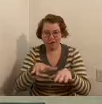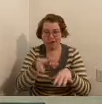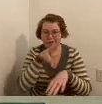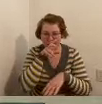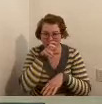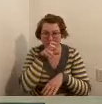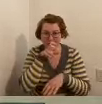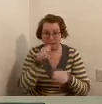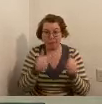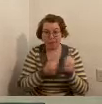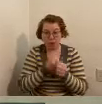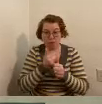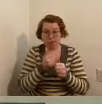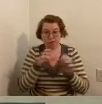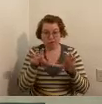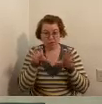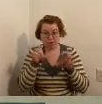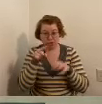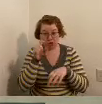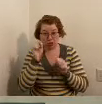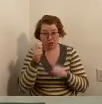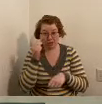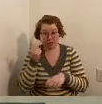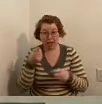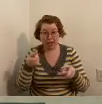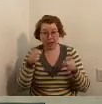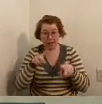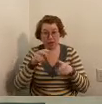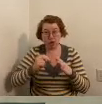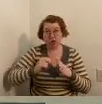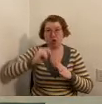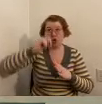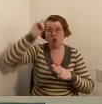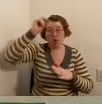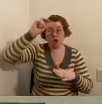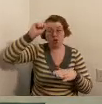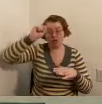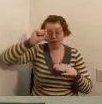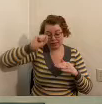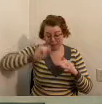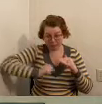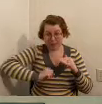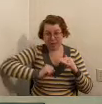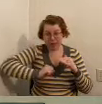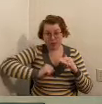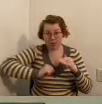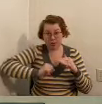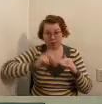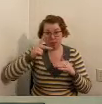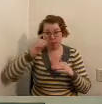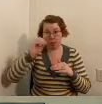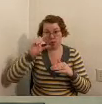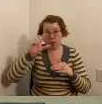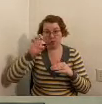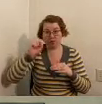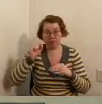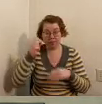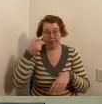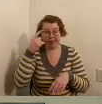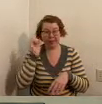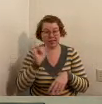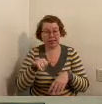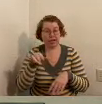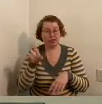And most of the freezing you can see happen in the north and the south poles because